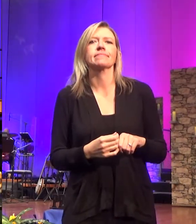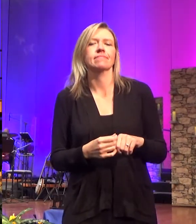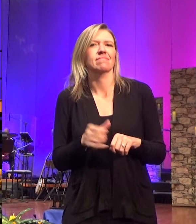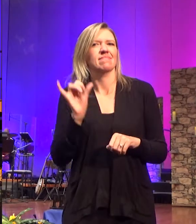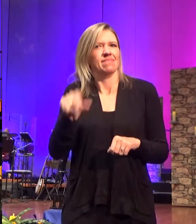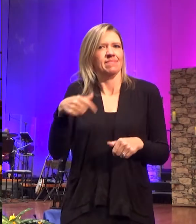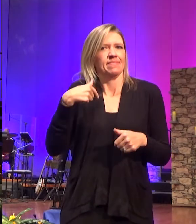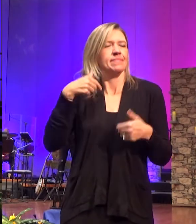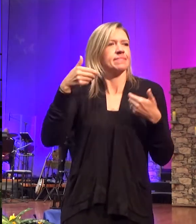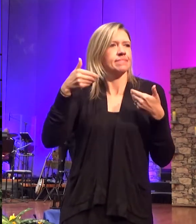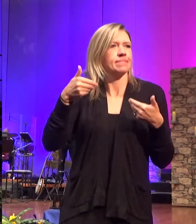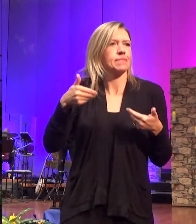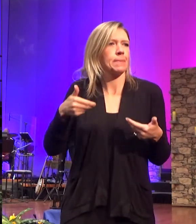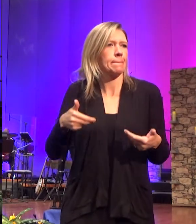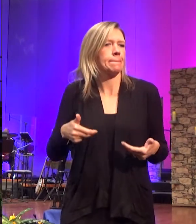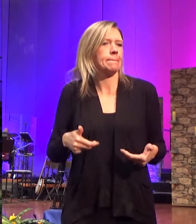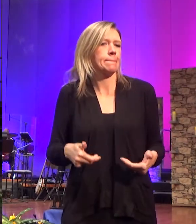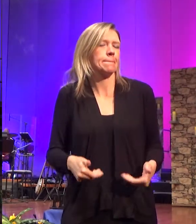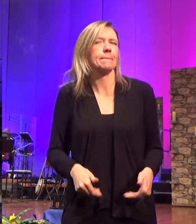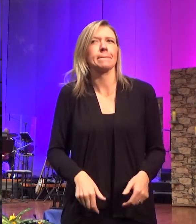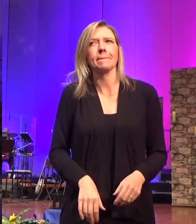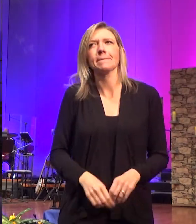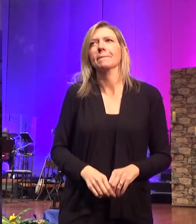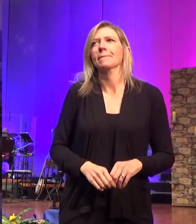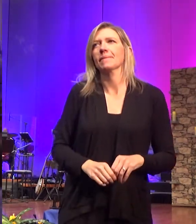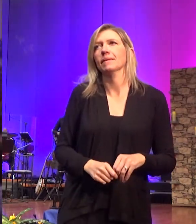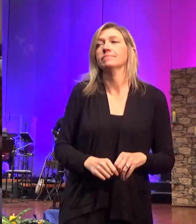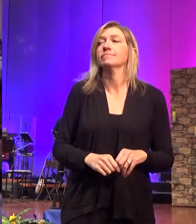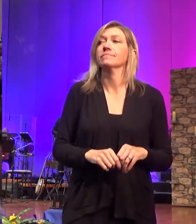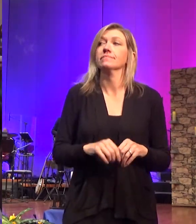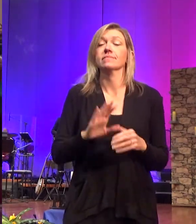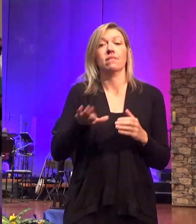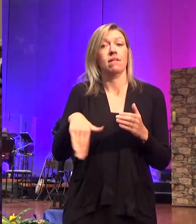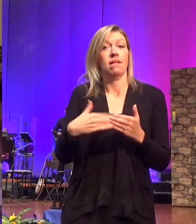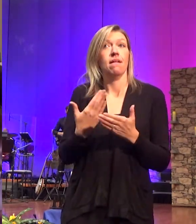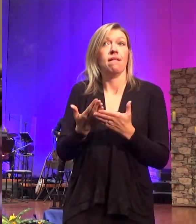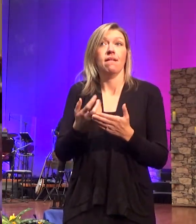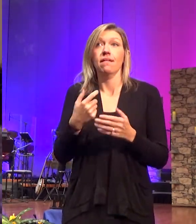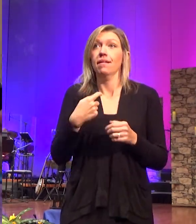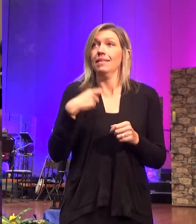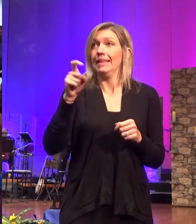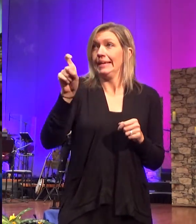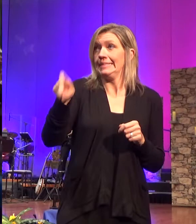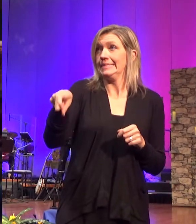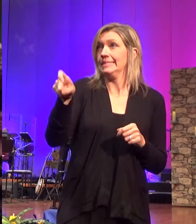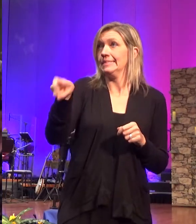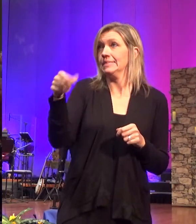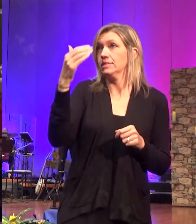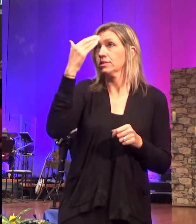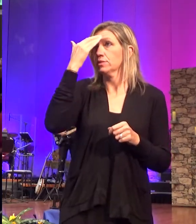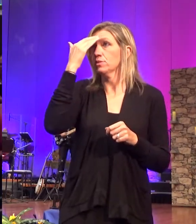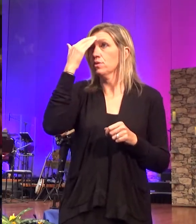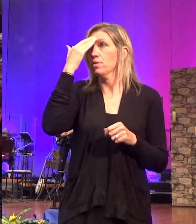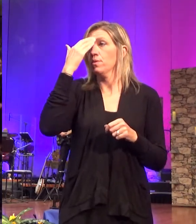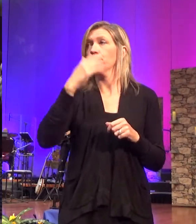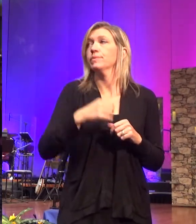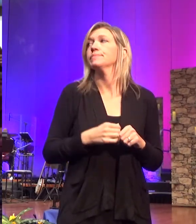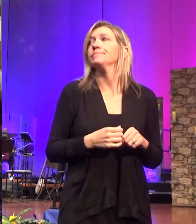Ooh, it's what I am. All I need to know. All I need